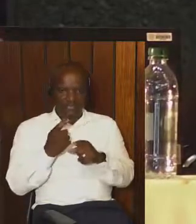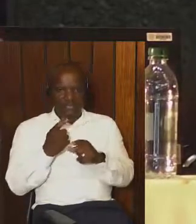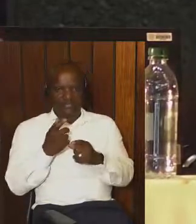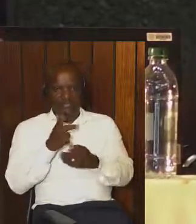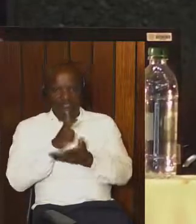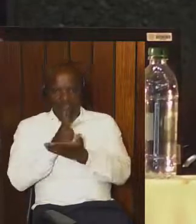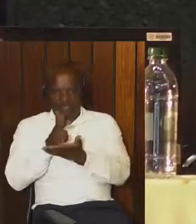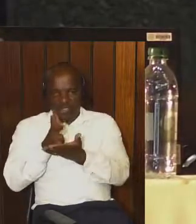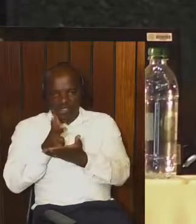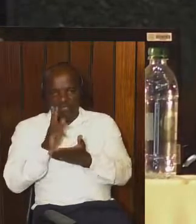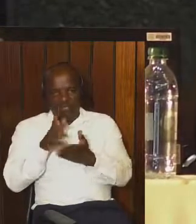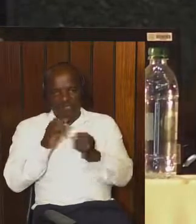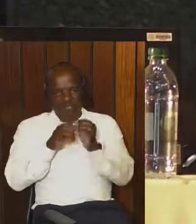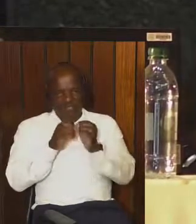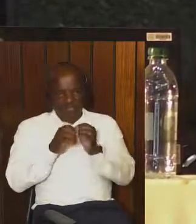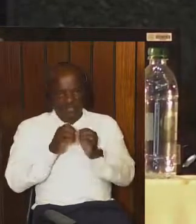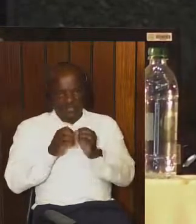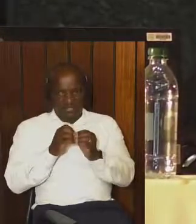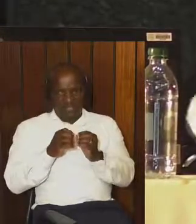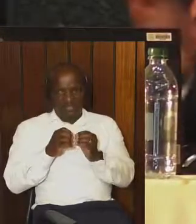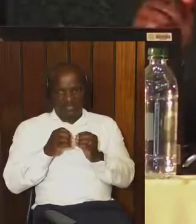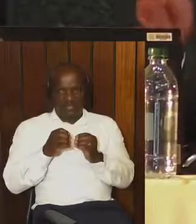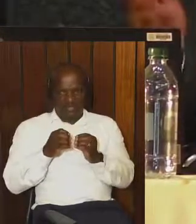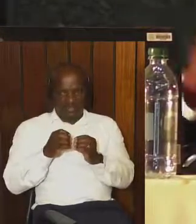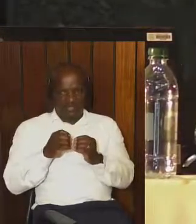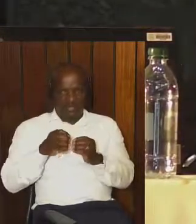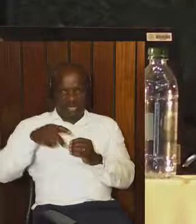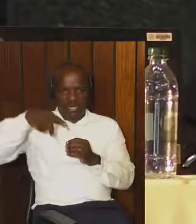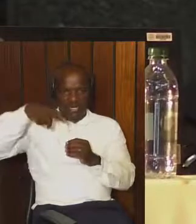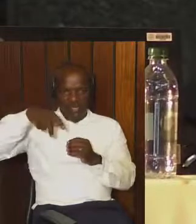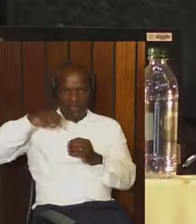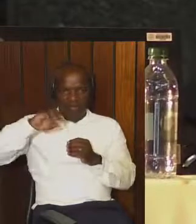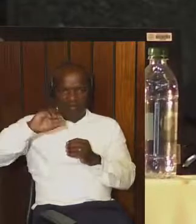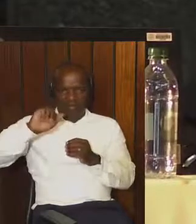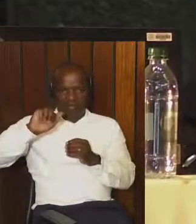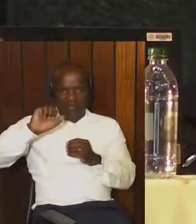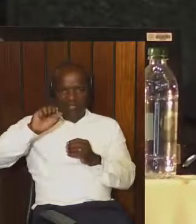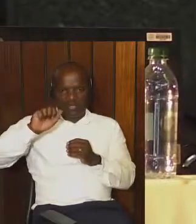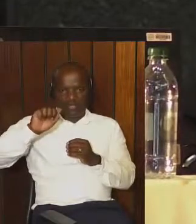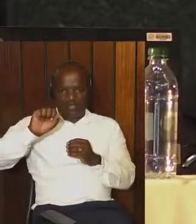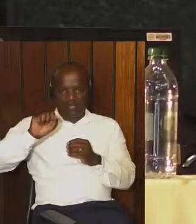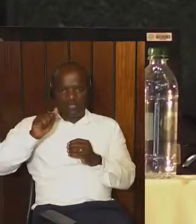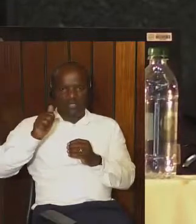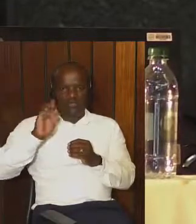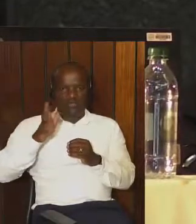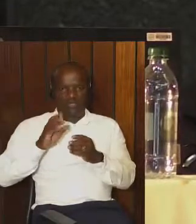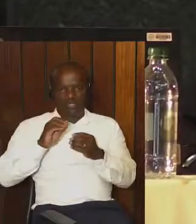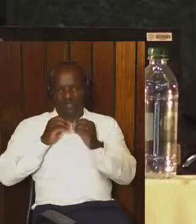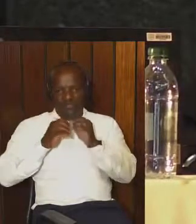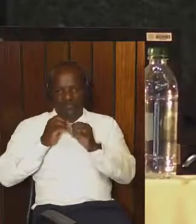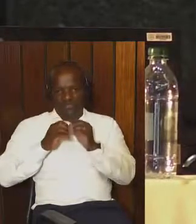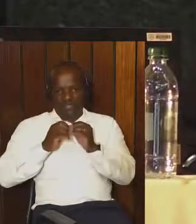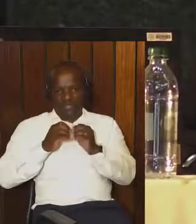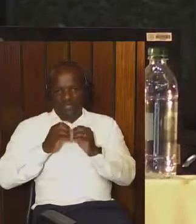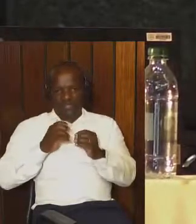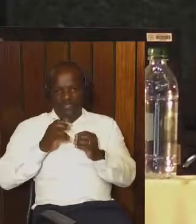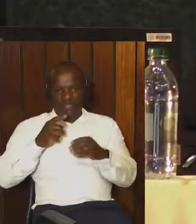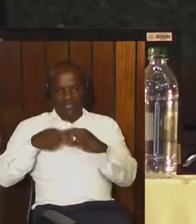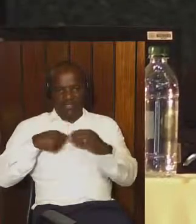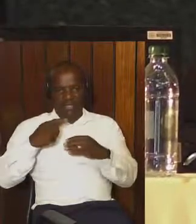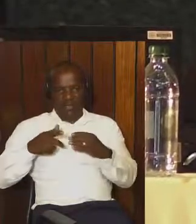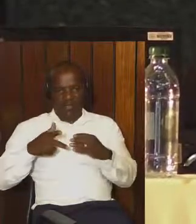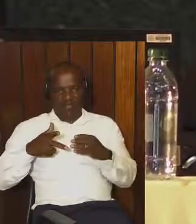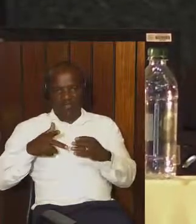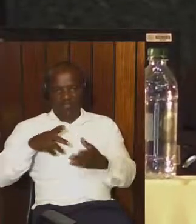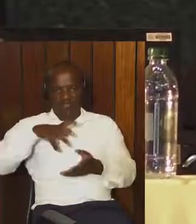We will fix it, and obviously PRASA will deal with the issue of the stations. I think I've